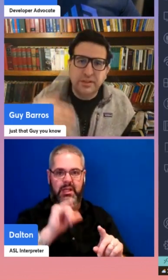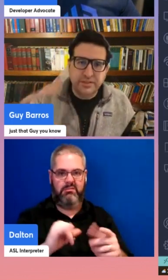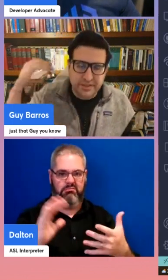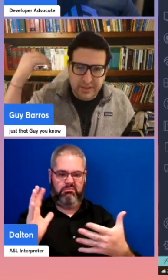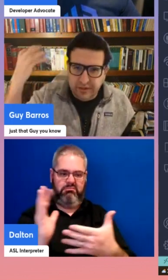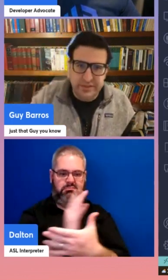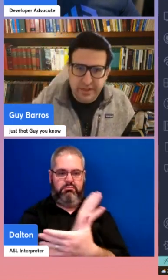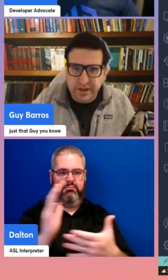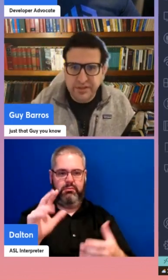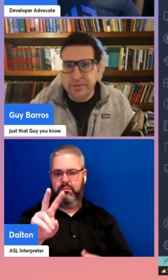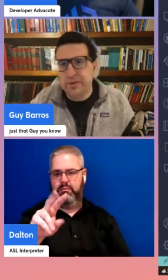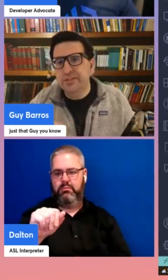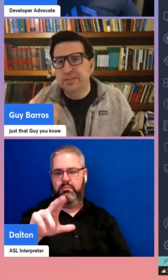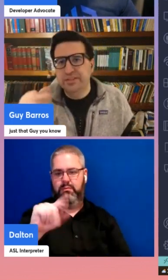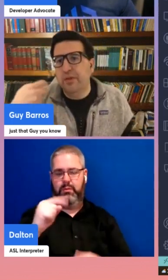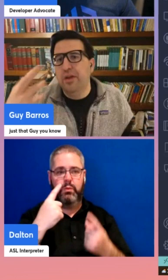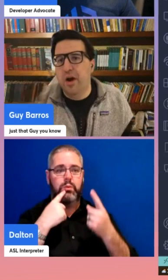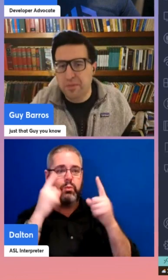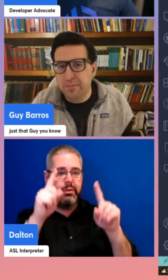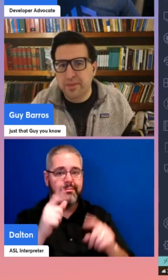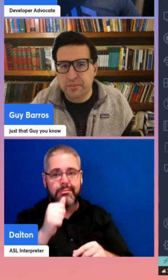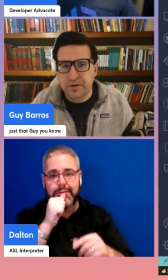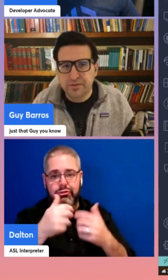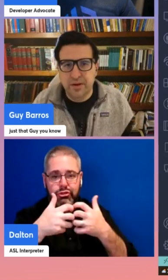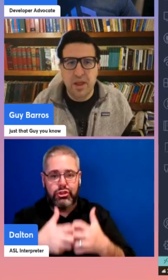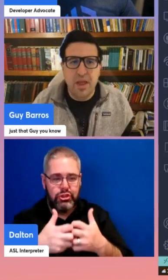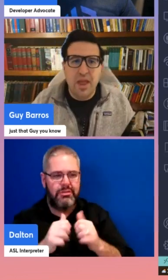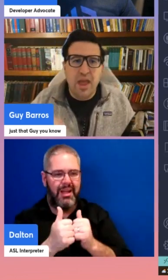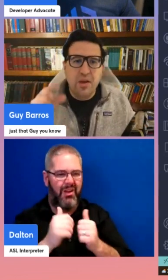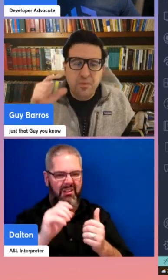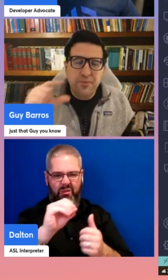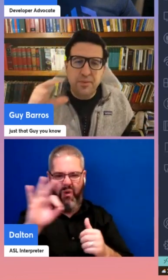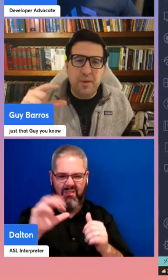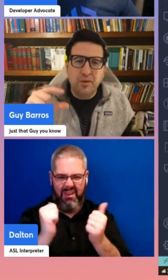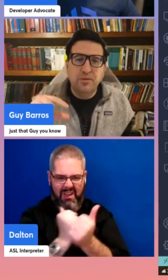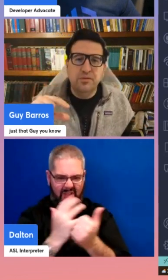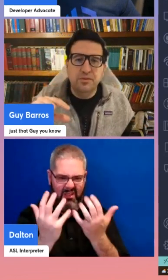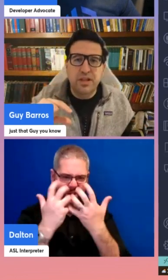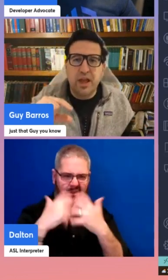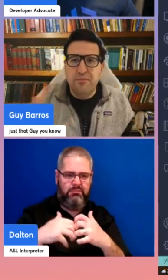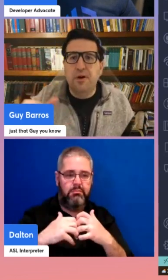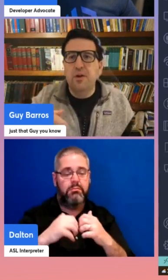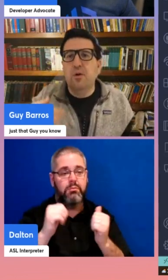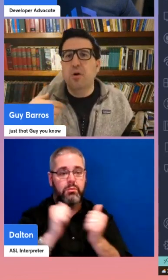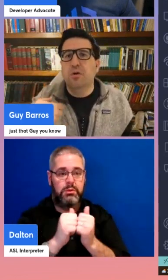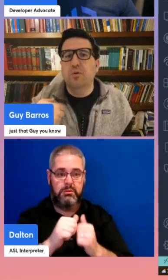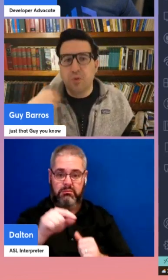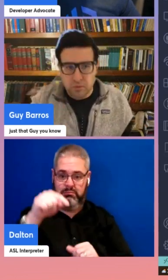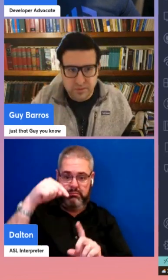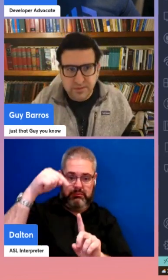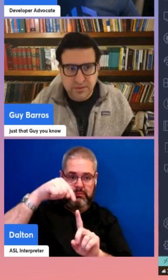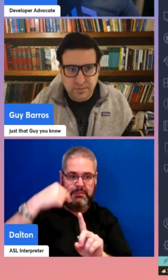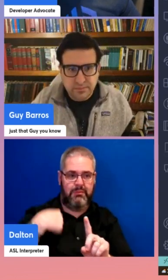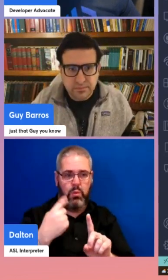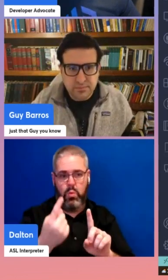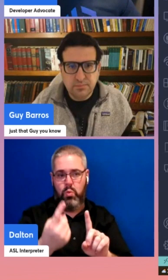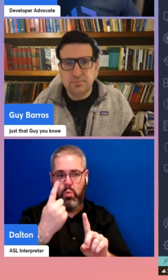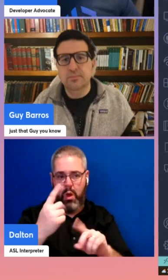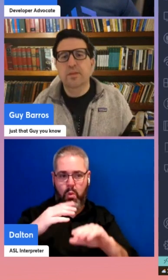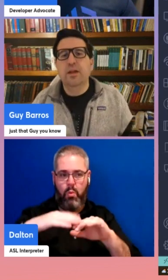how Vault works, this is how the secret engine works, this is how the auth method works, right? And with the mount, you usually have one or more